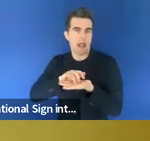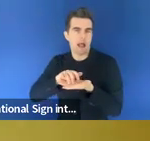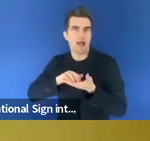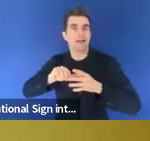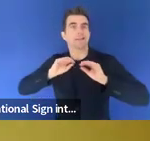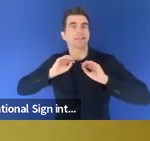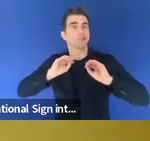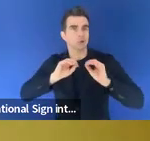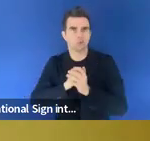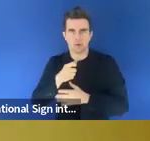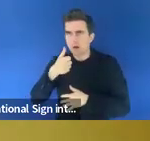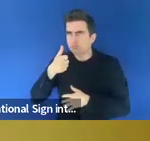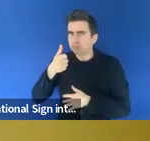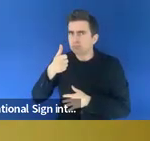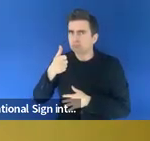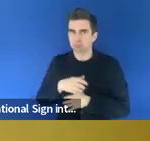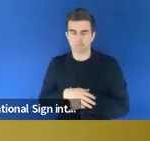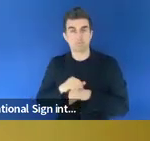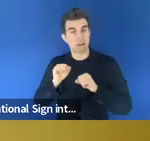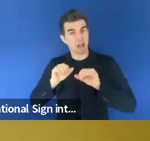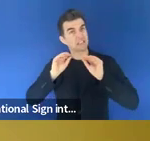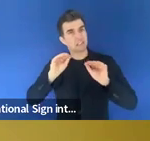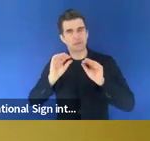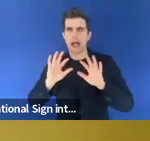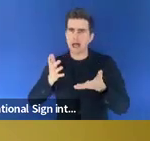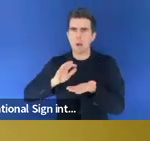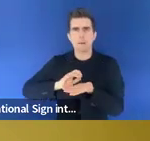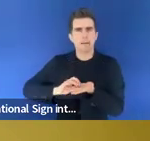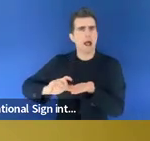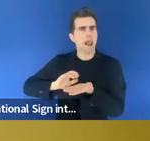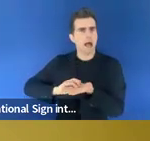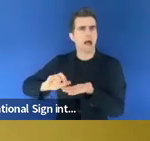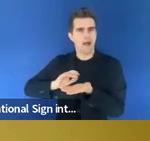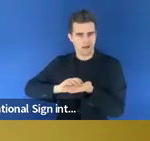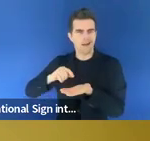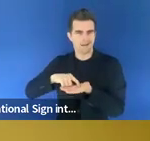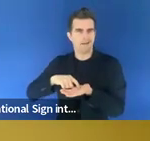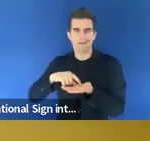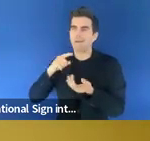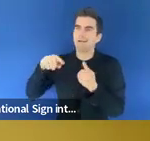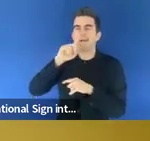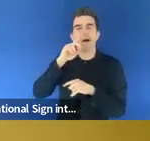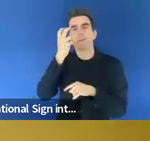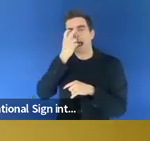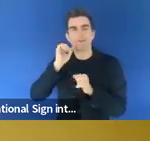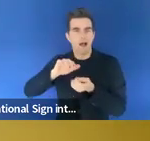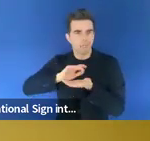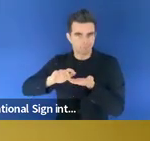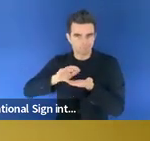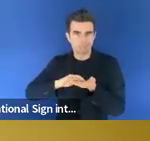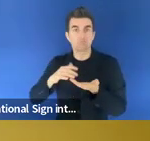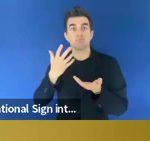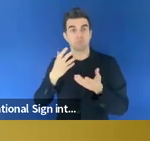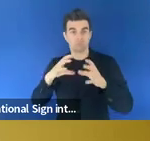Braille. Now, if I'm running this company and somebody comes to me and says, hey, Anthony, we love your product. We want to buy 1,000 units. Great.